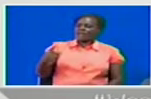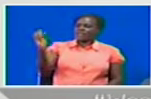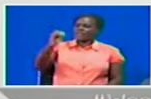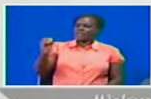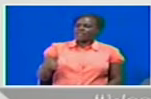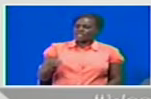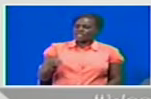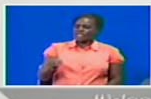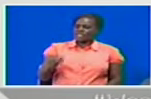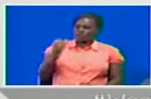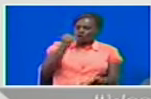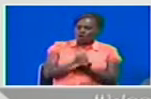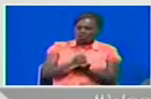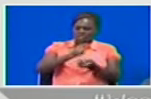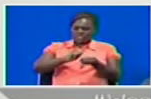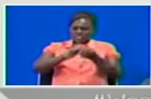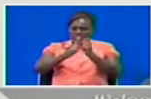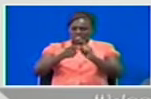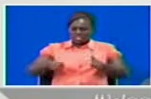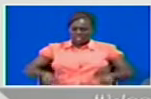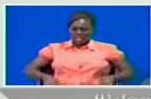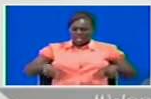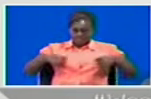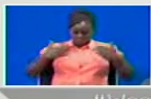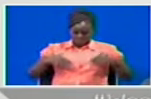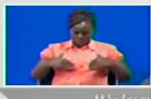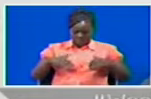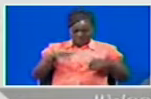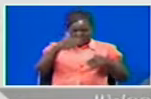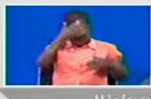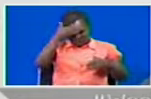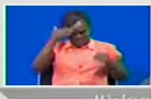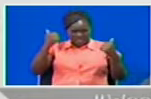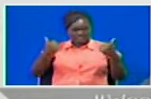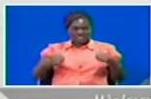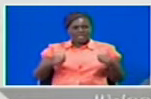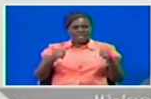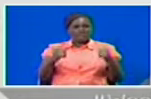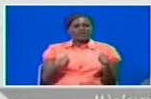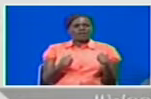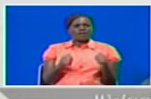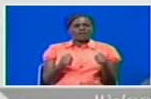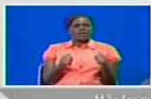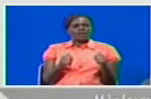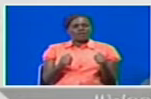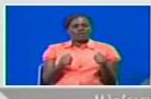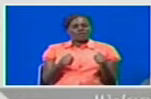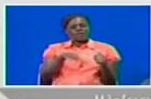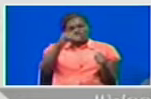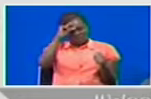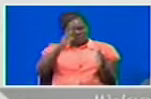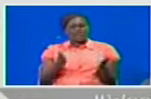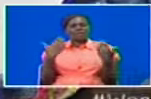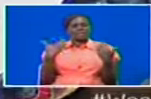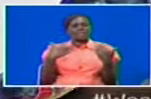it, and transform the lives of the people there in such a way that they'll never forget that Mrs. Winnie Kaburu was governor of